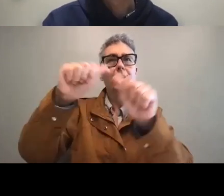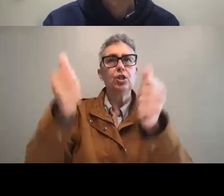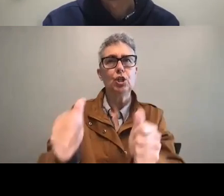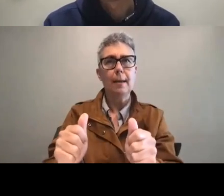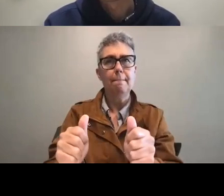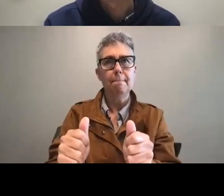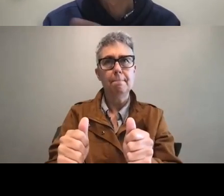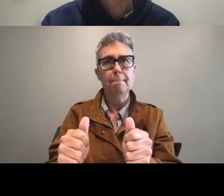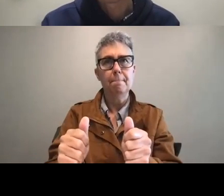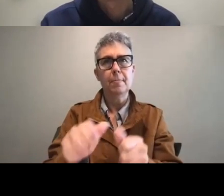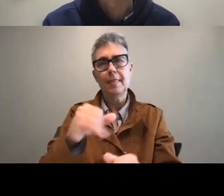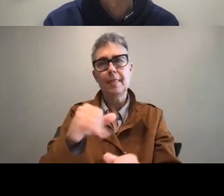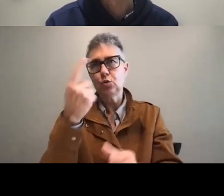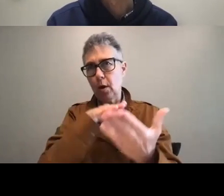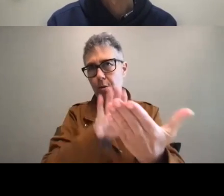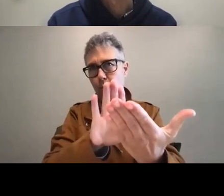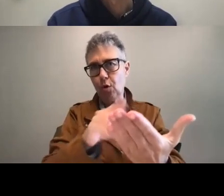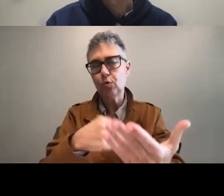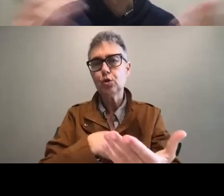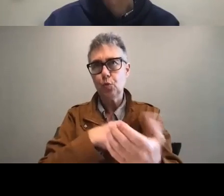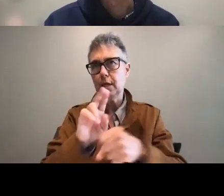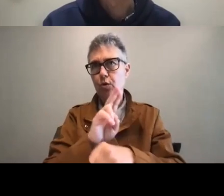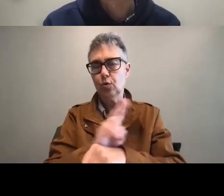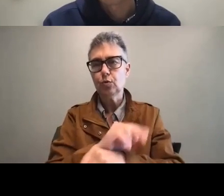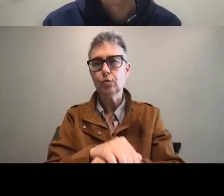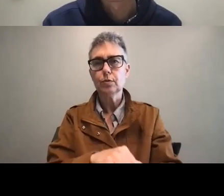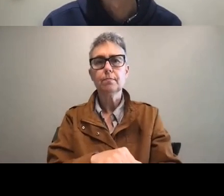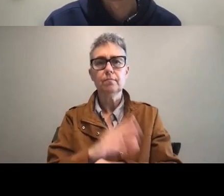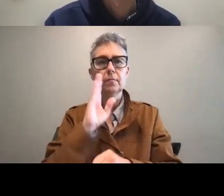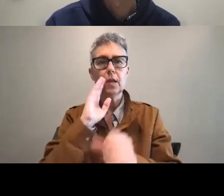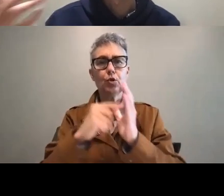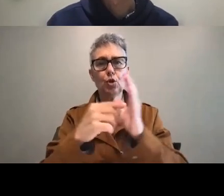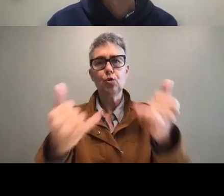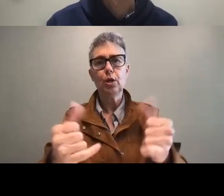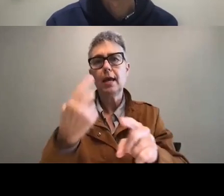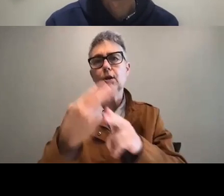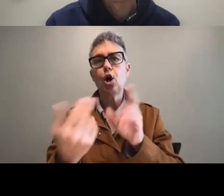of the approach that we took that I will utilize today. Is called